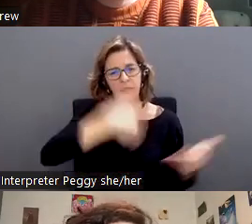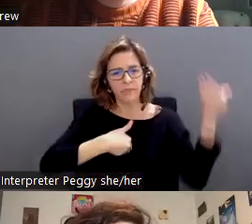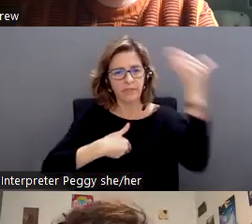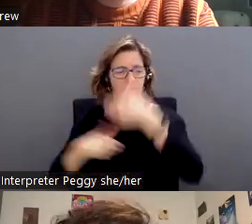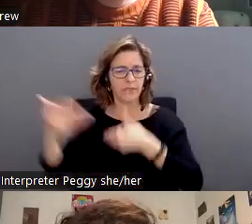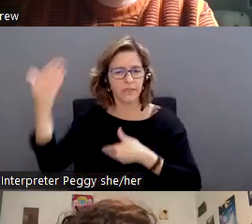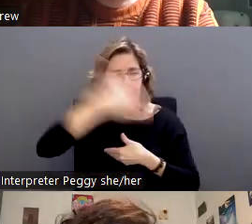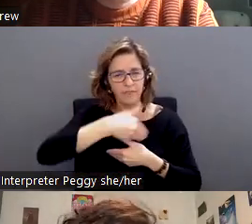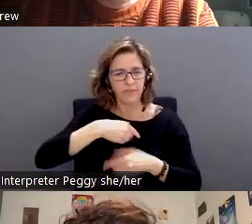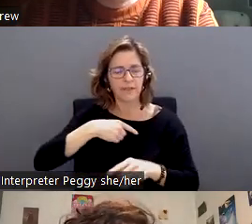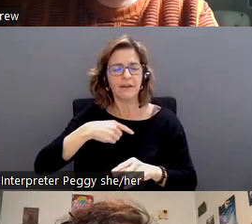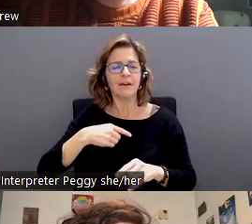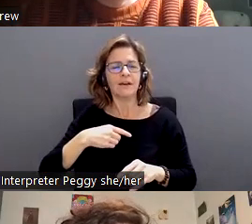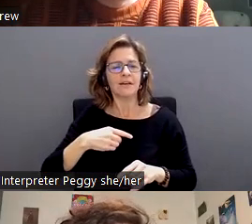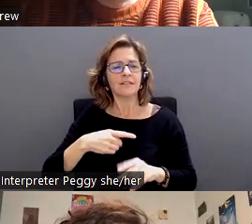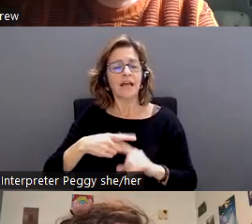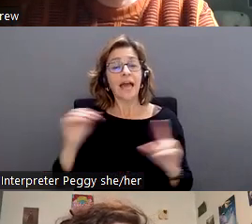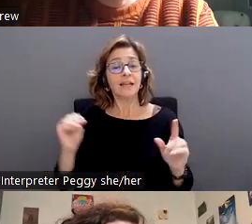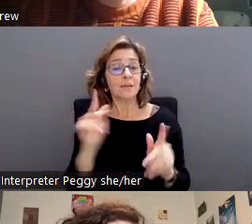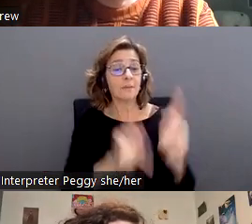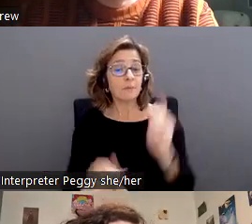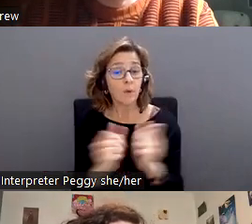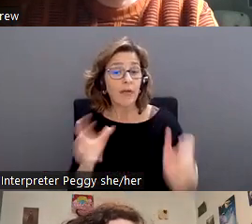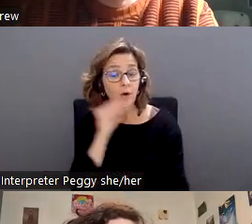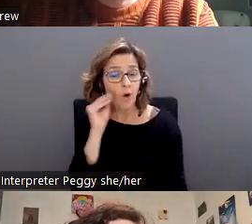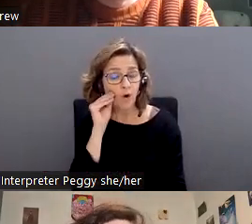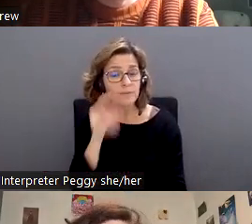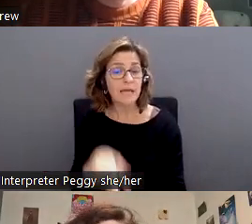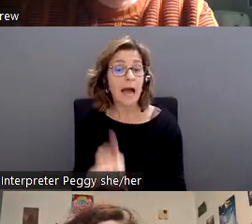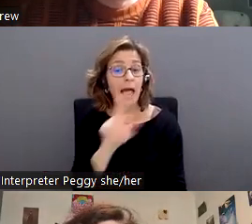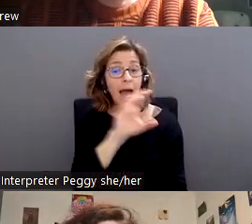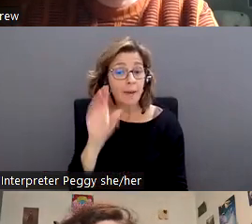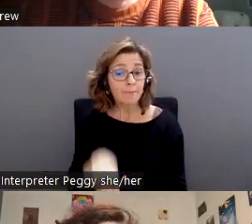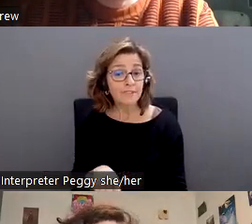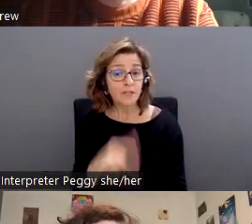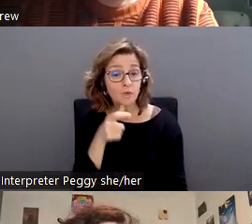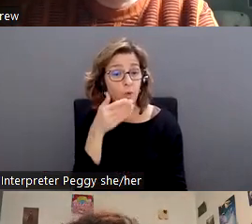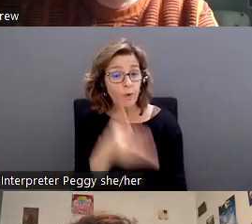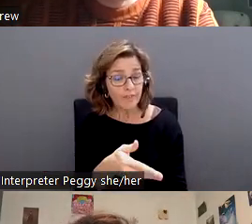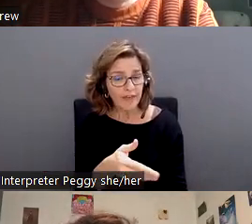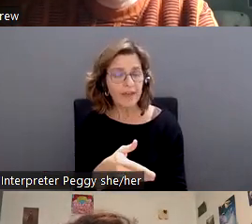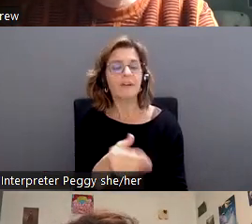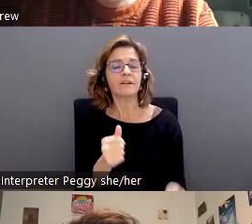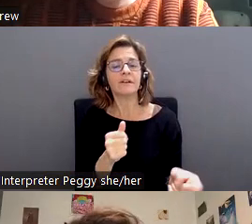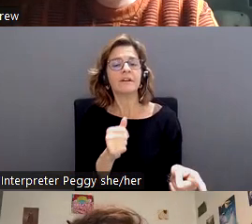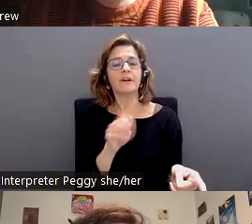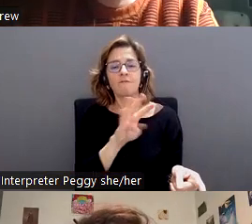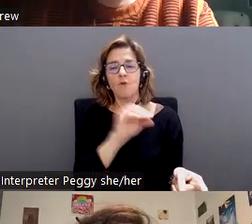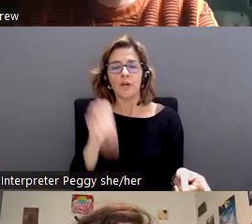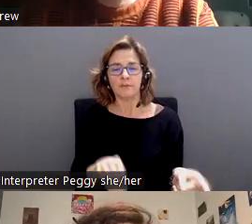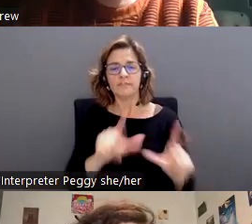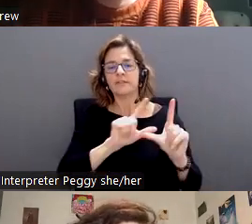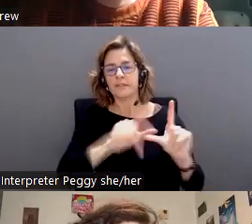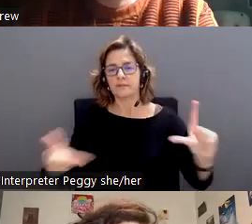are overrepresented in homeless populations. There's 40% of homeless youth identify within the